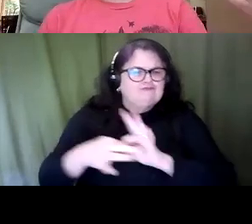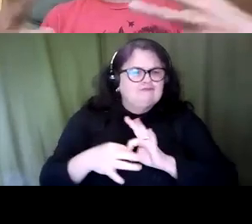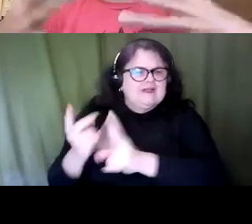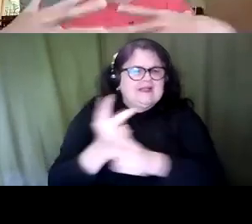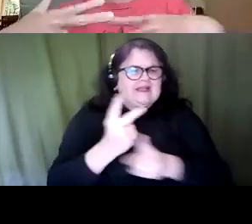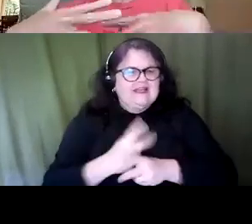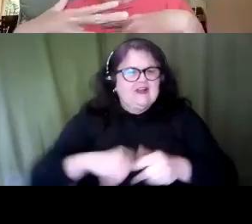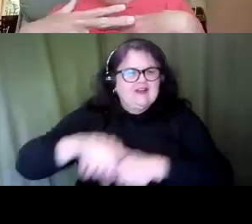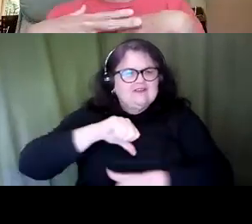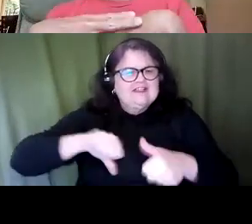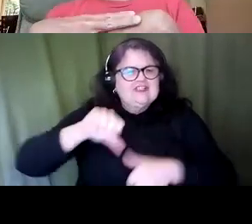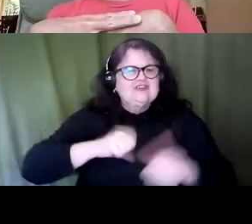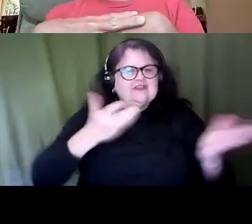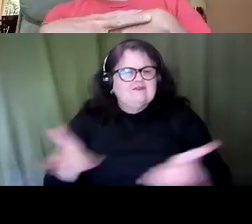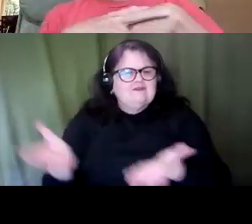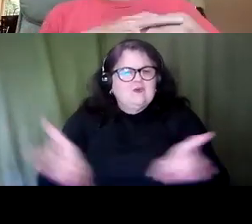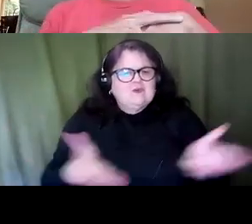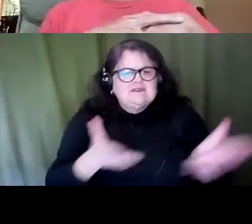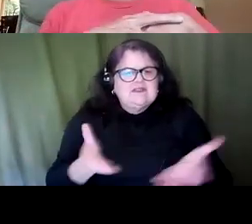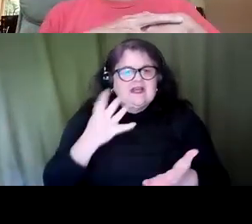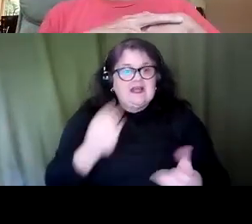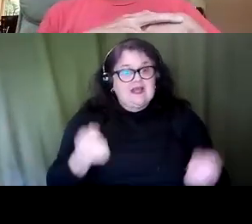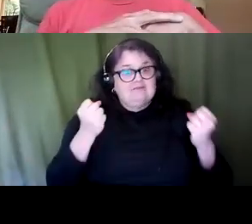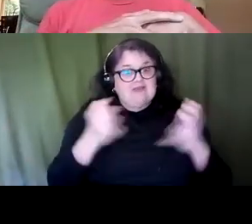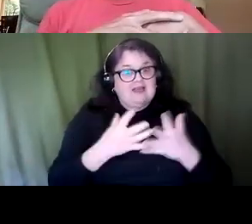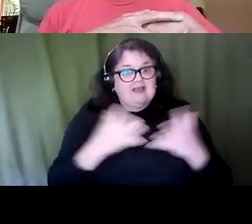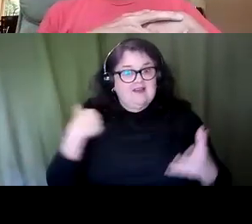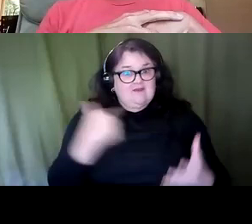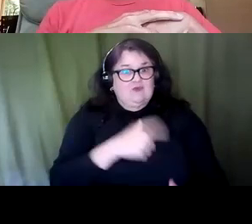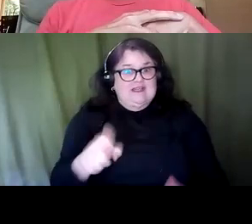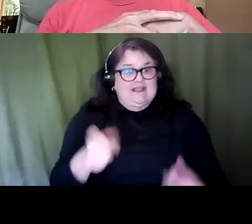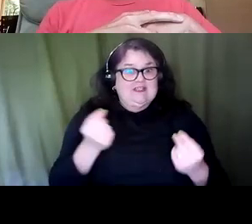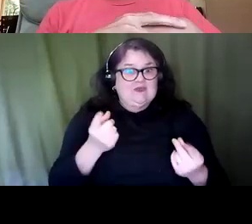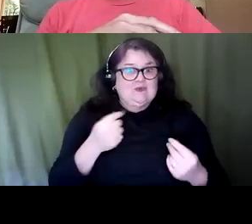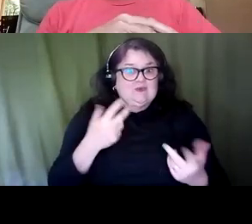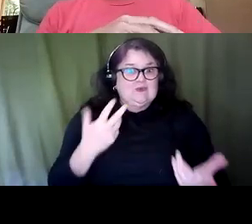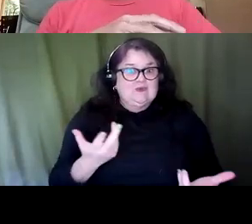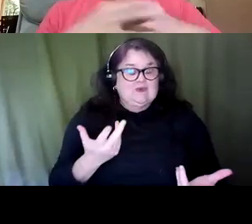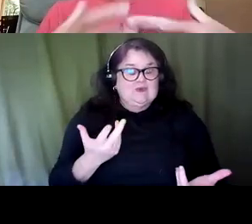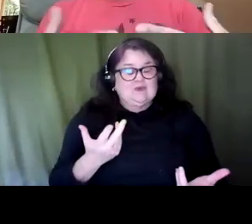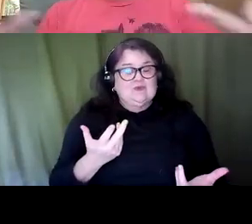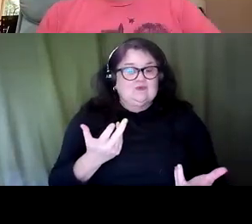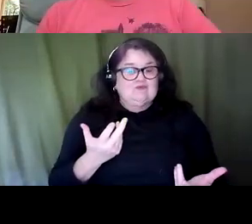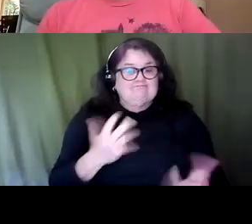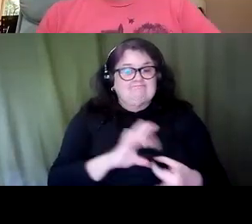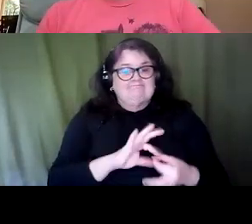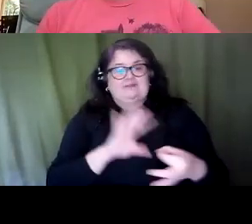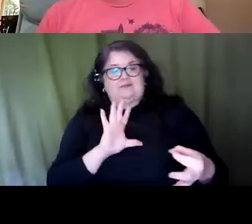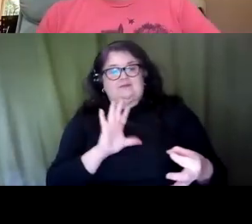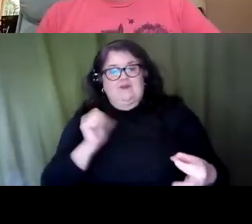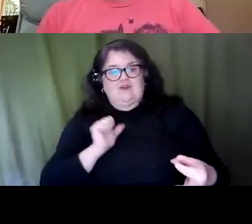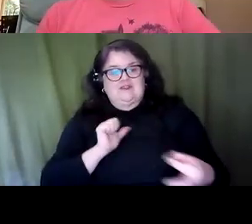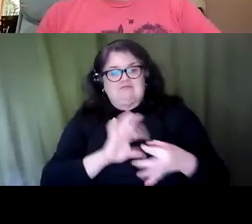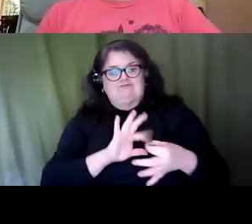the nourishment flows. And again, like a lot of what we need to do is to just free ourselves and our organizations